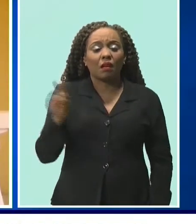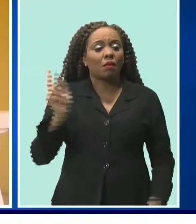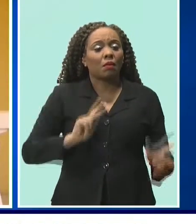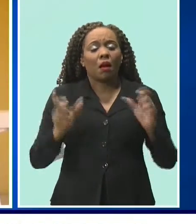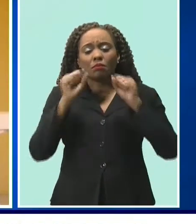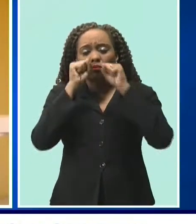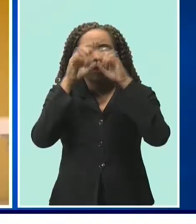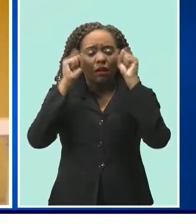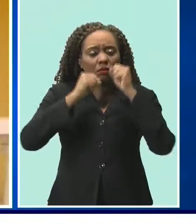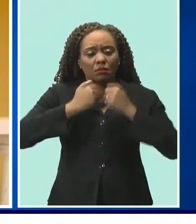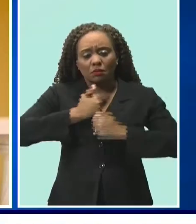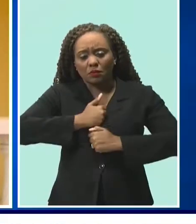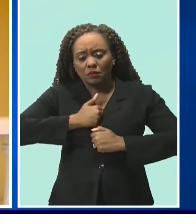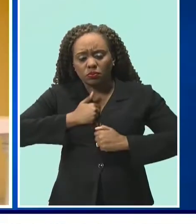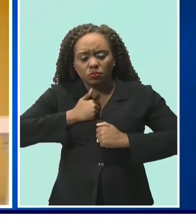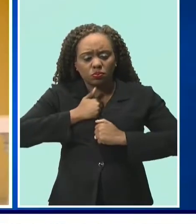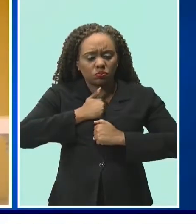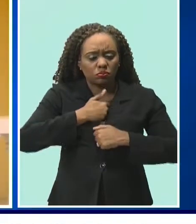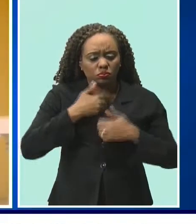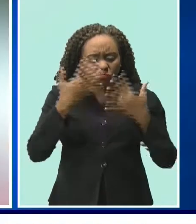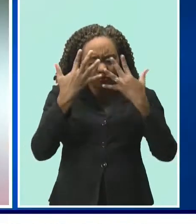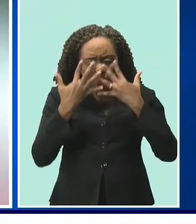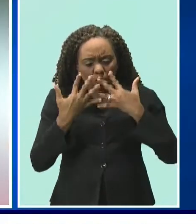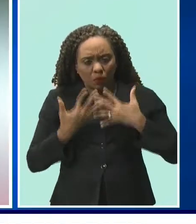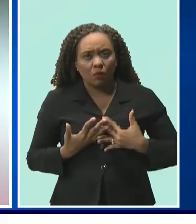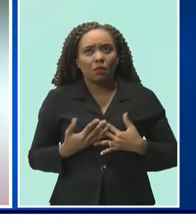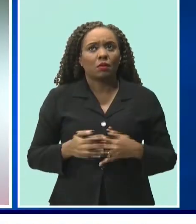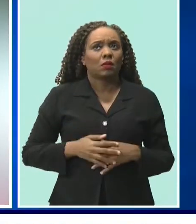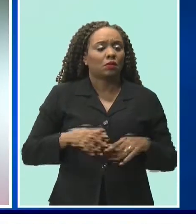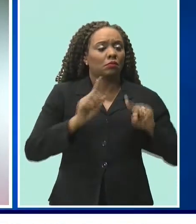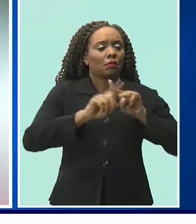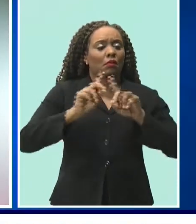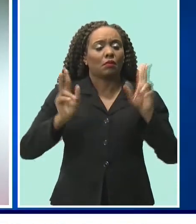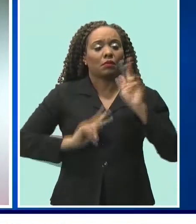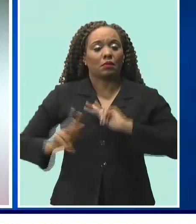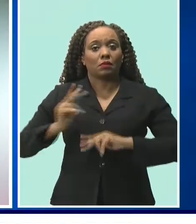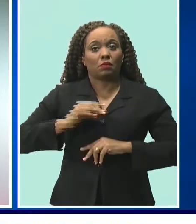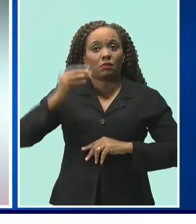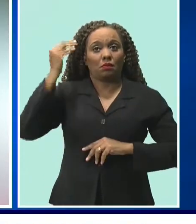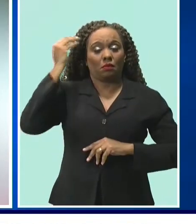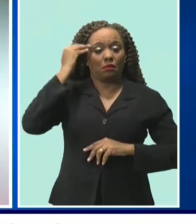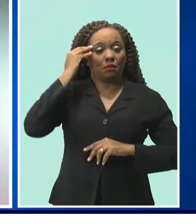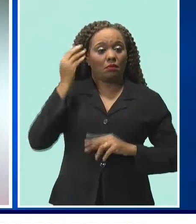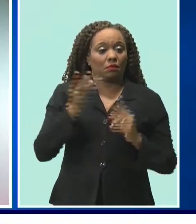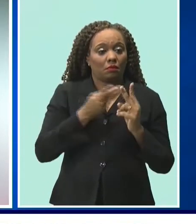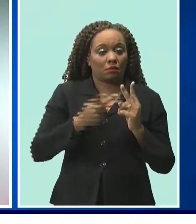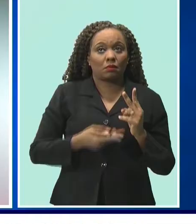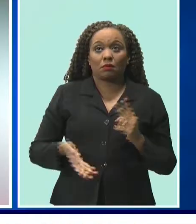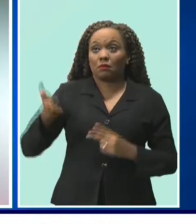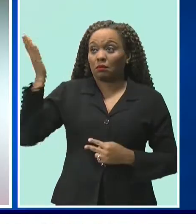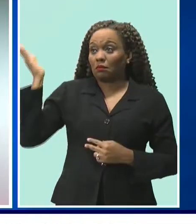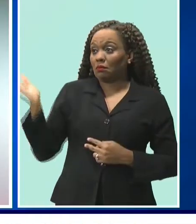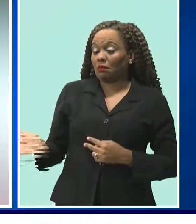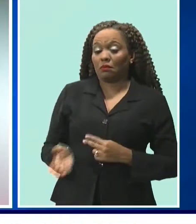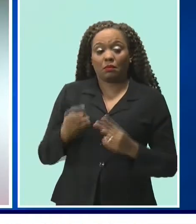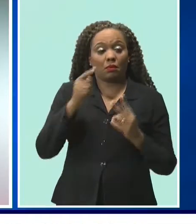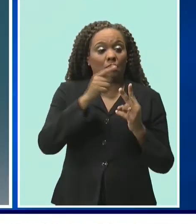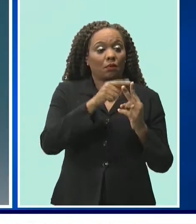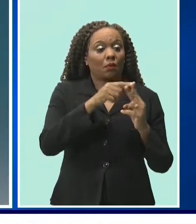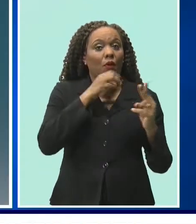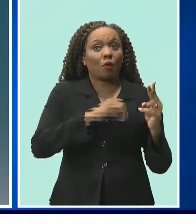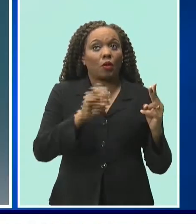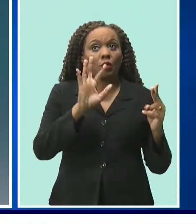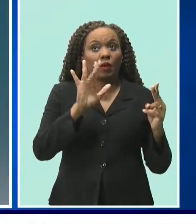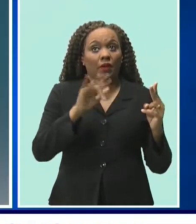and regret. These were the general sentiments expressed by those who knew the victims. 25-year-old Christoph Griffith